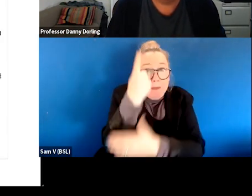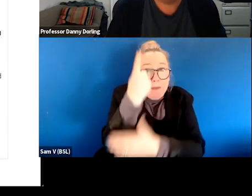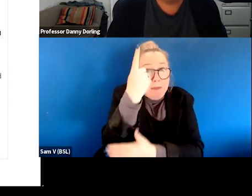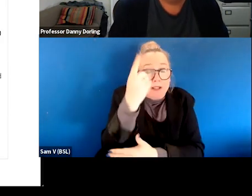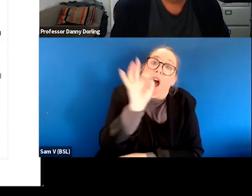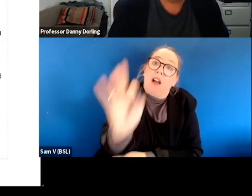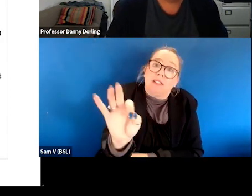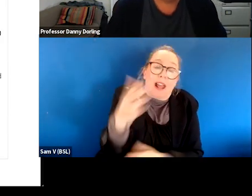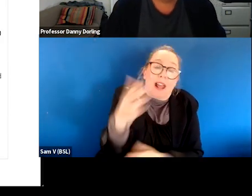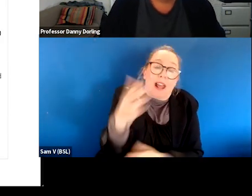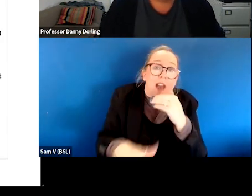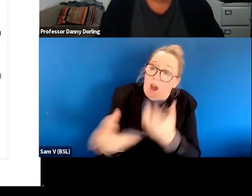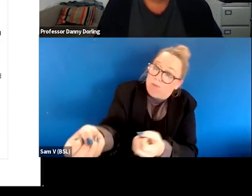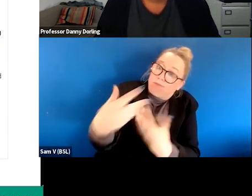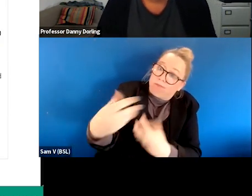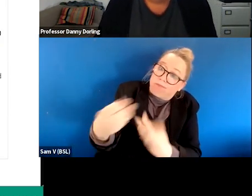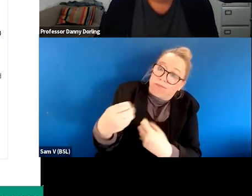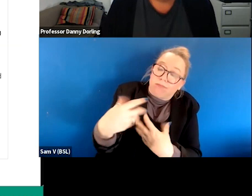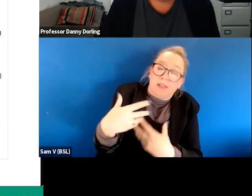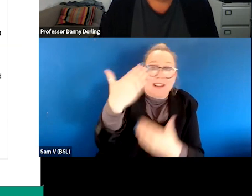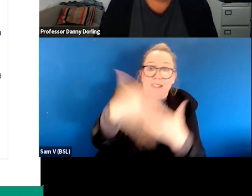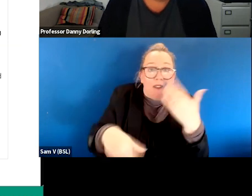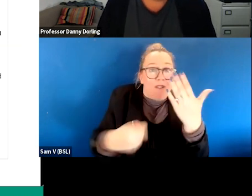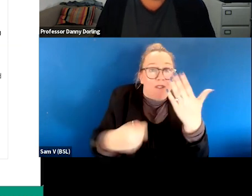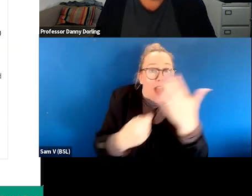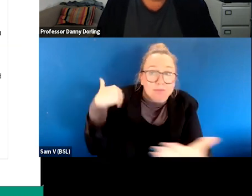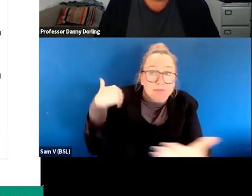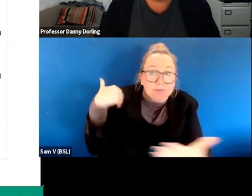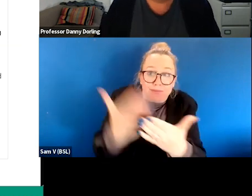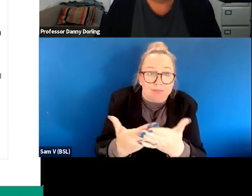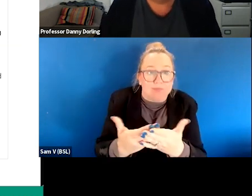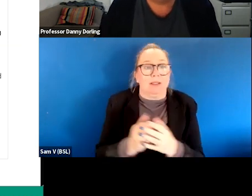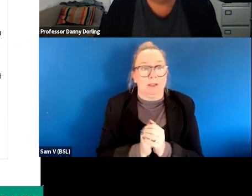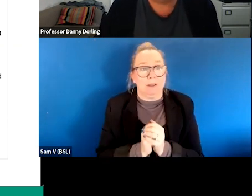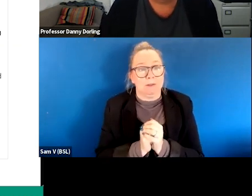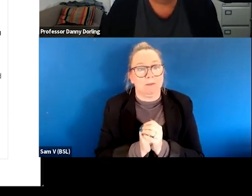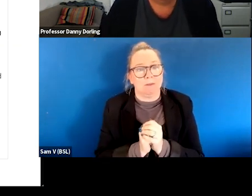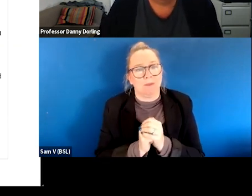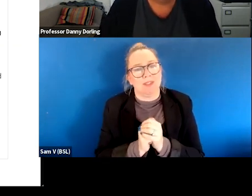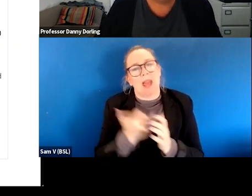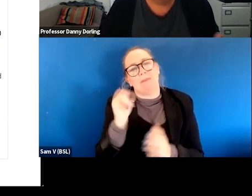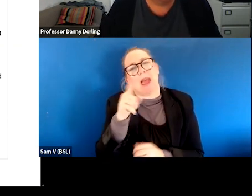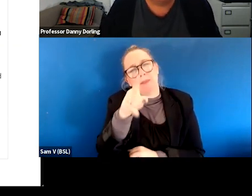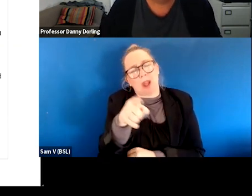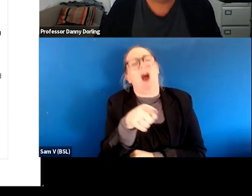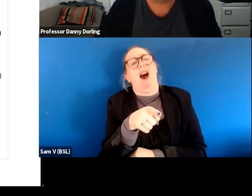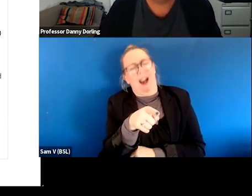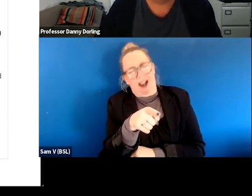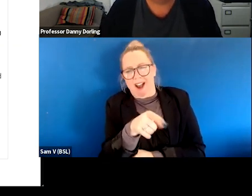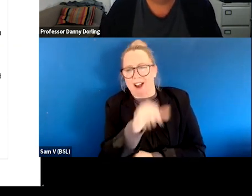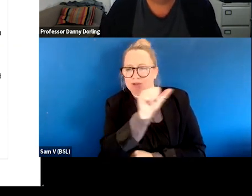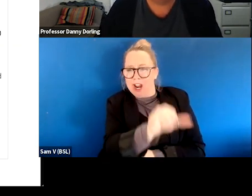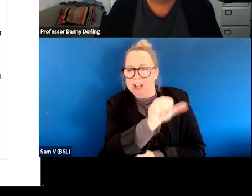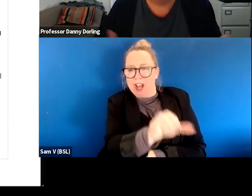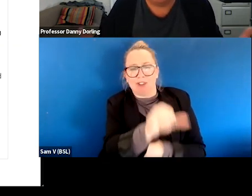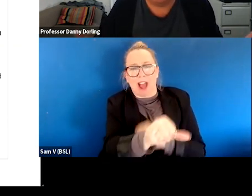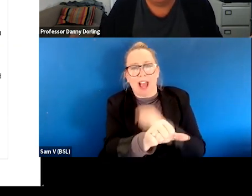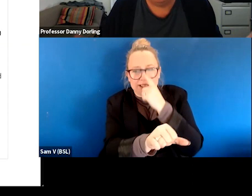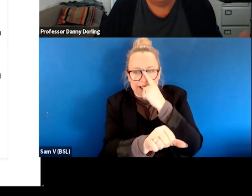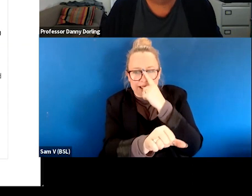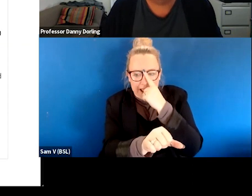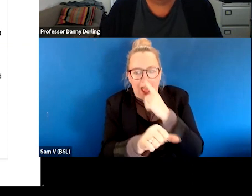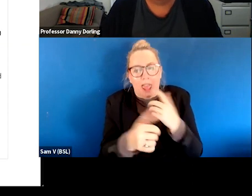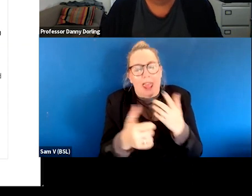going over time. And maybe this will be obvious to you when you see it. If I had more time, I'd ask you, and if we